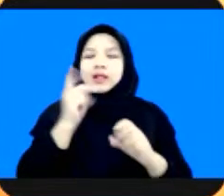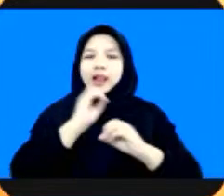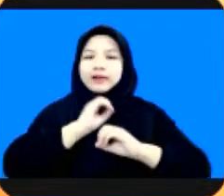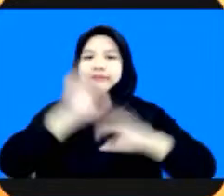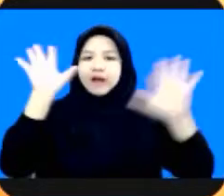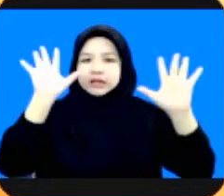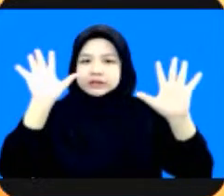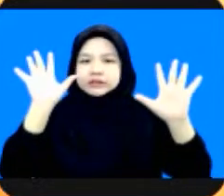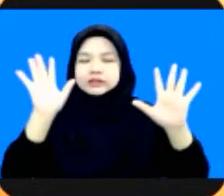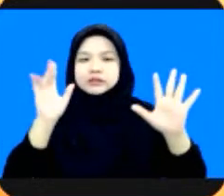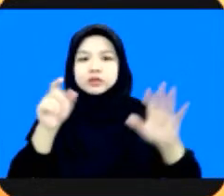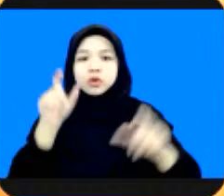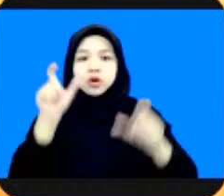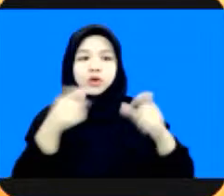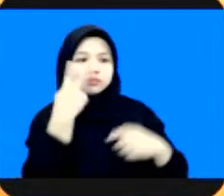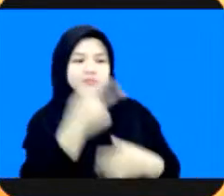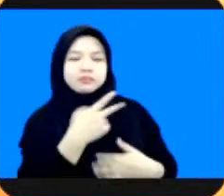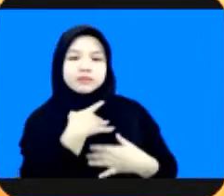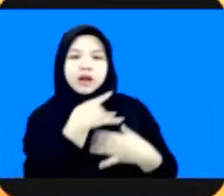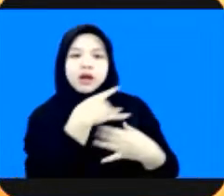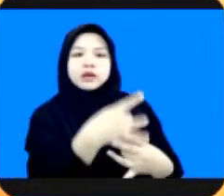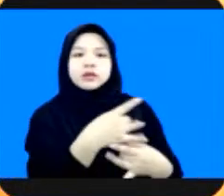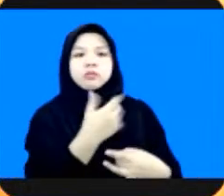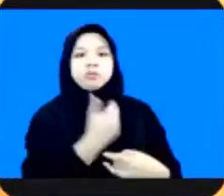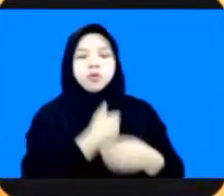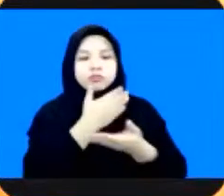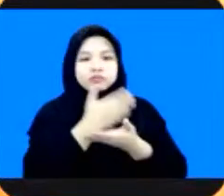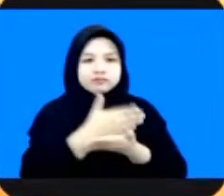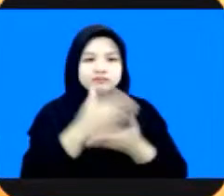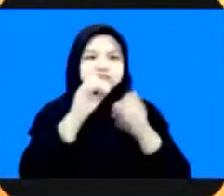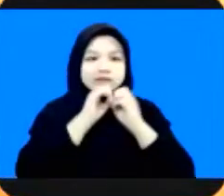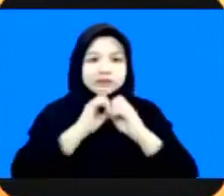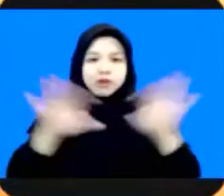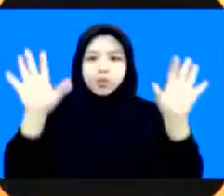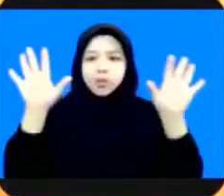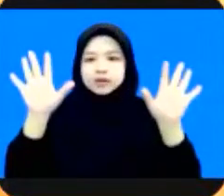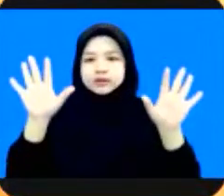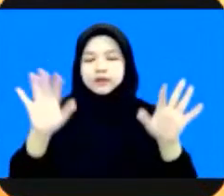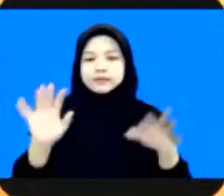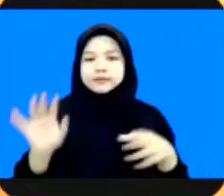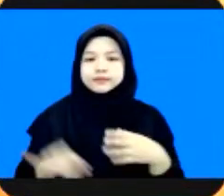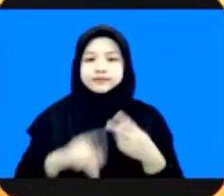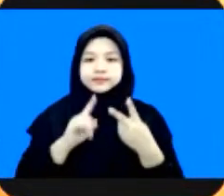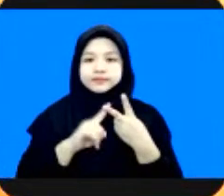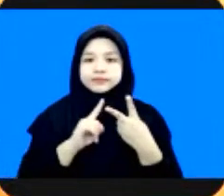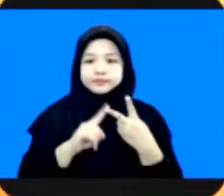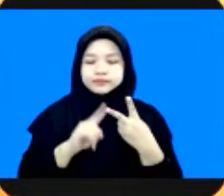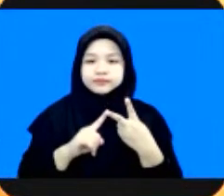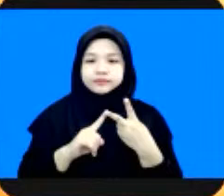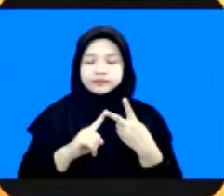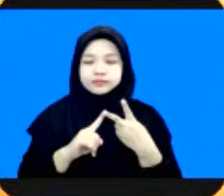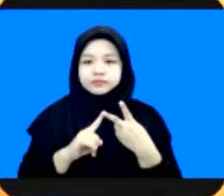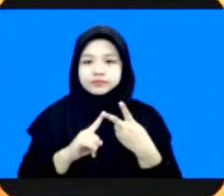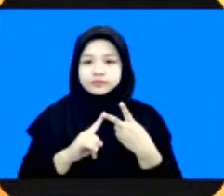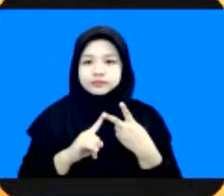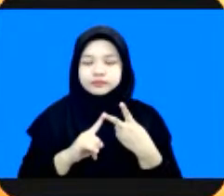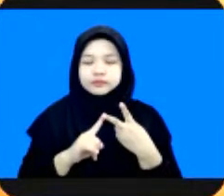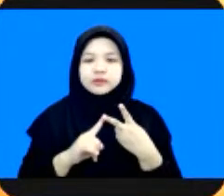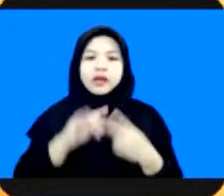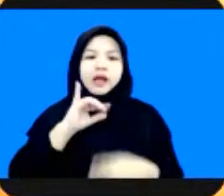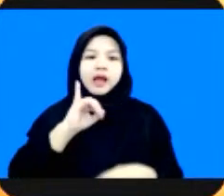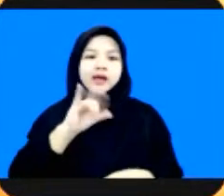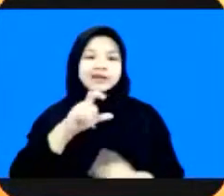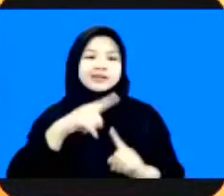to share that with others. The second one, I think Mas Ibe from ICT Watch has mentioned about the importance of